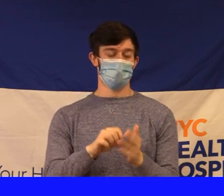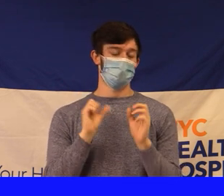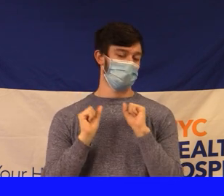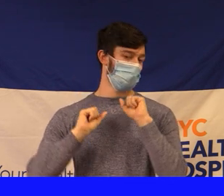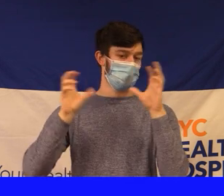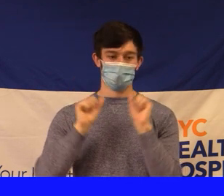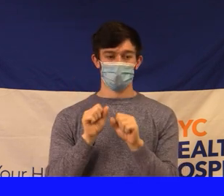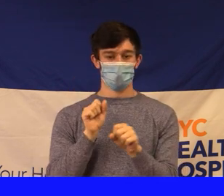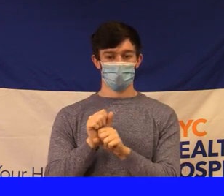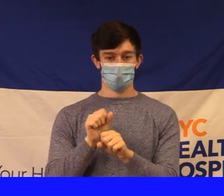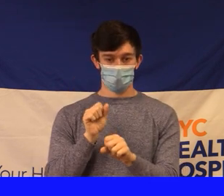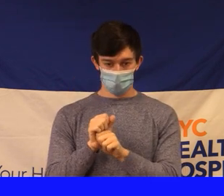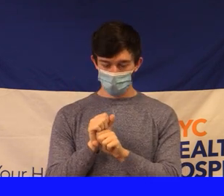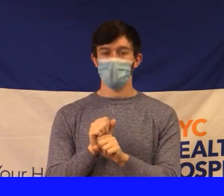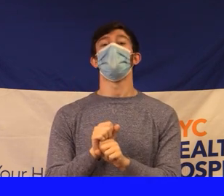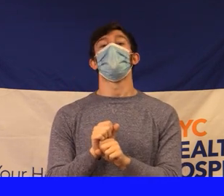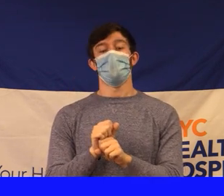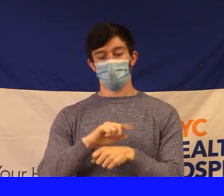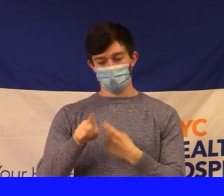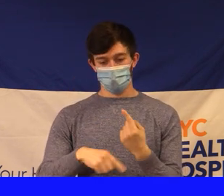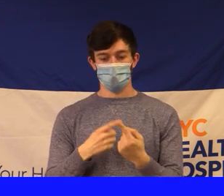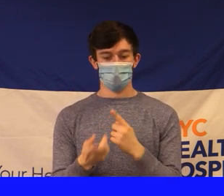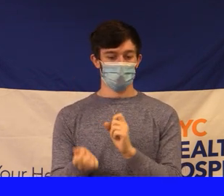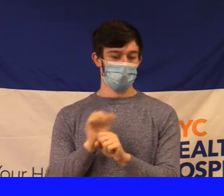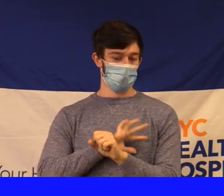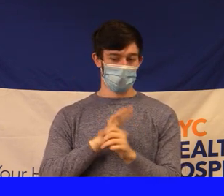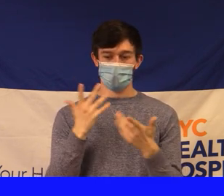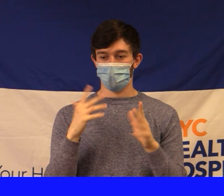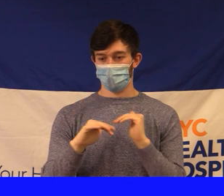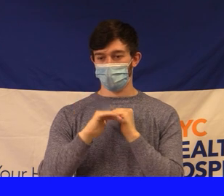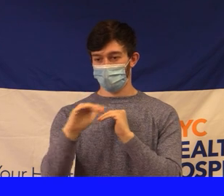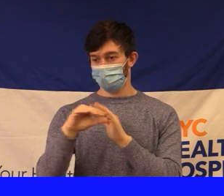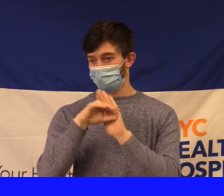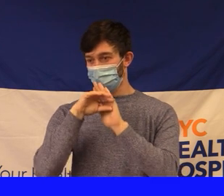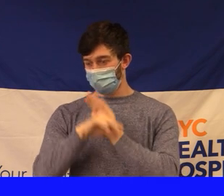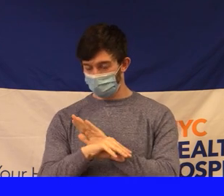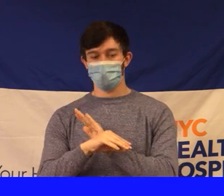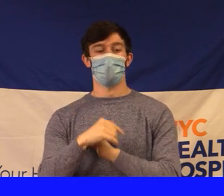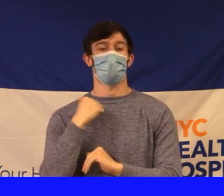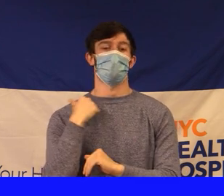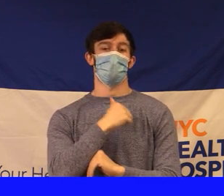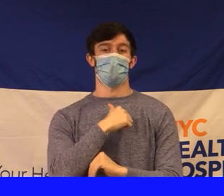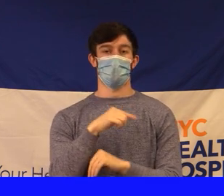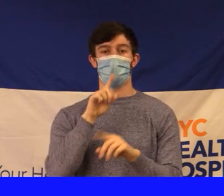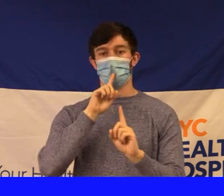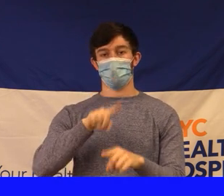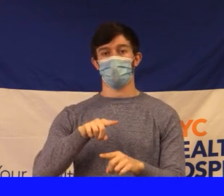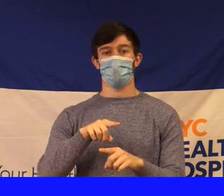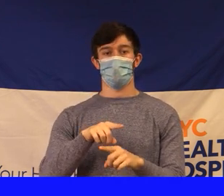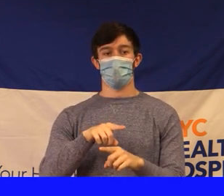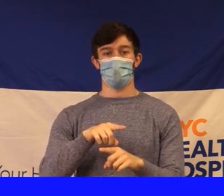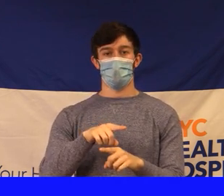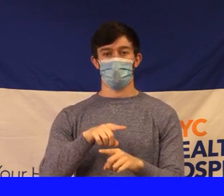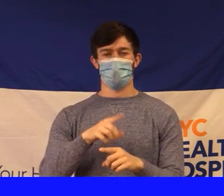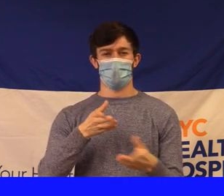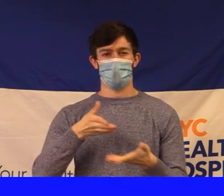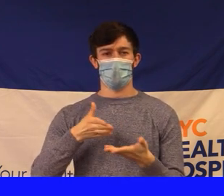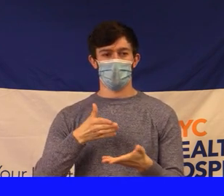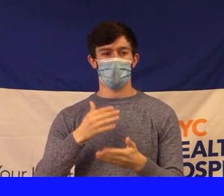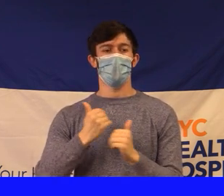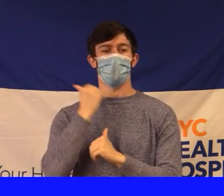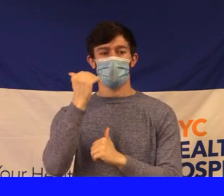across the system. After the COVID crisis, we spent a great deal of time offboarding over 4,000 nurses. This